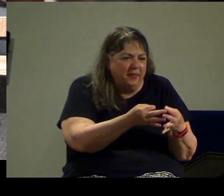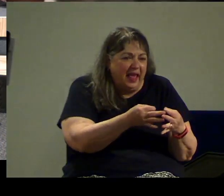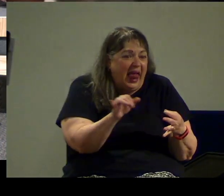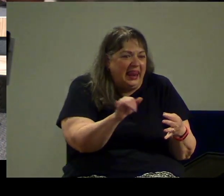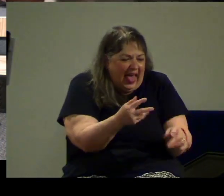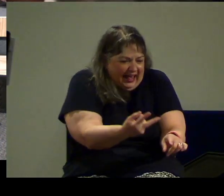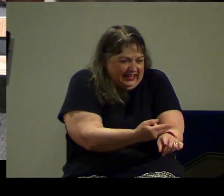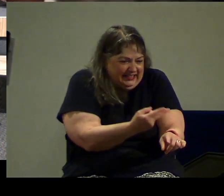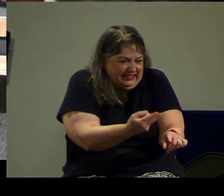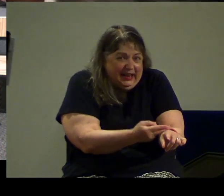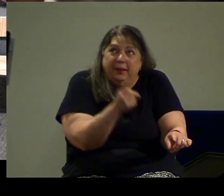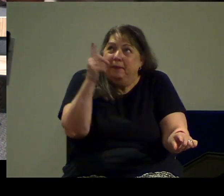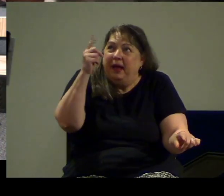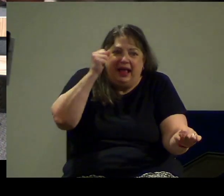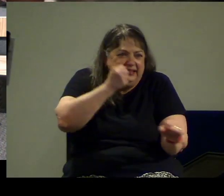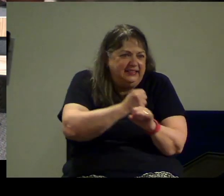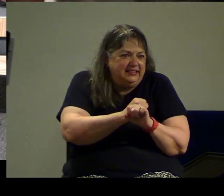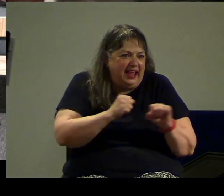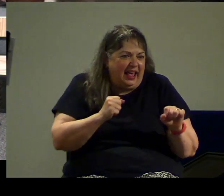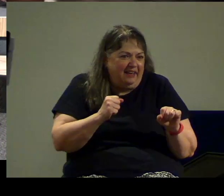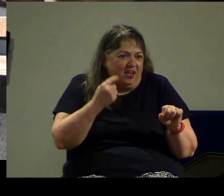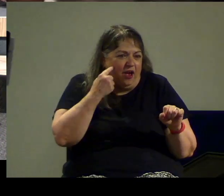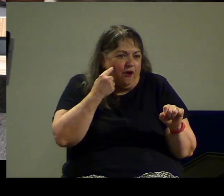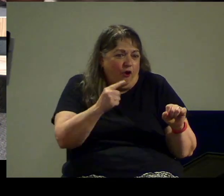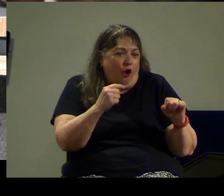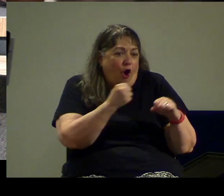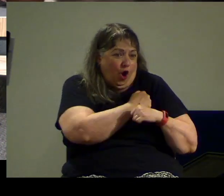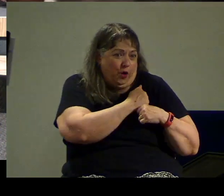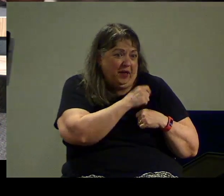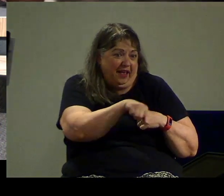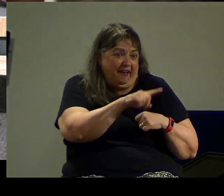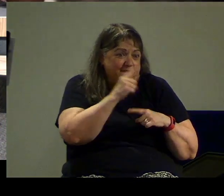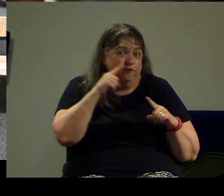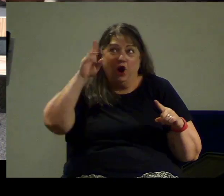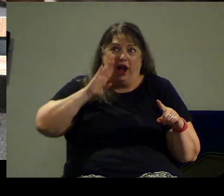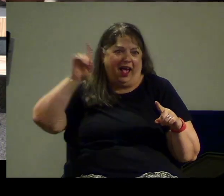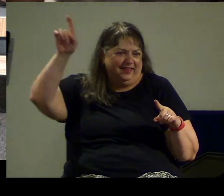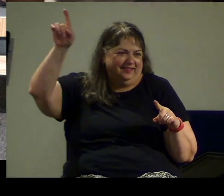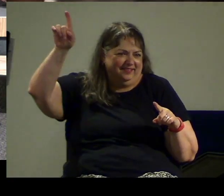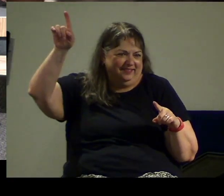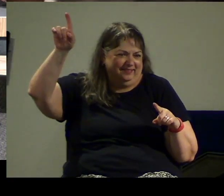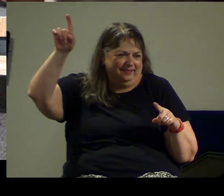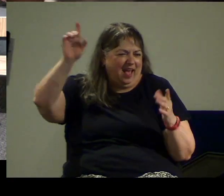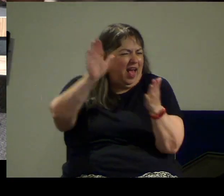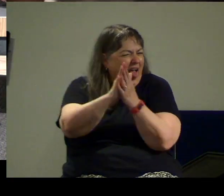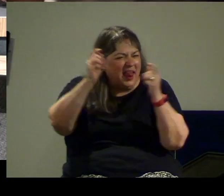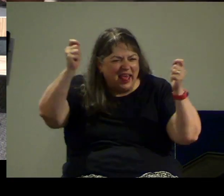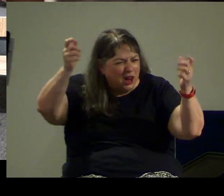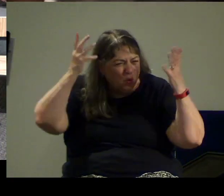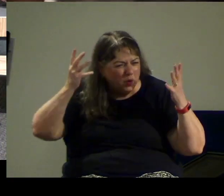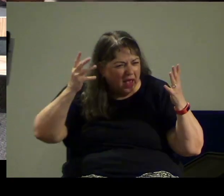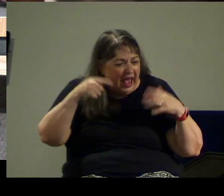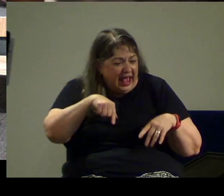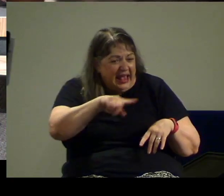and here he was saving the army for his father God. Hallelujah. He was saving men and the lives